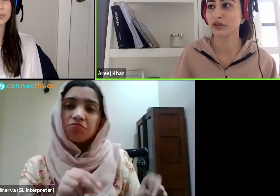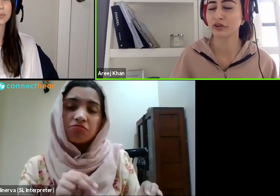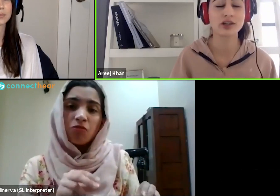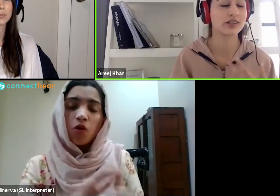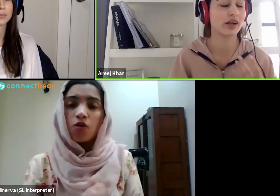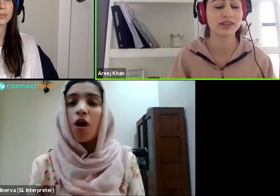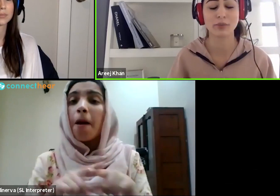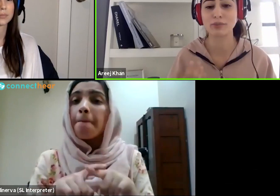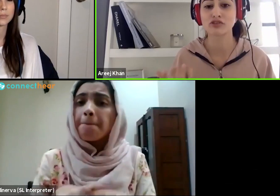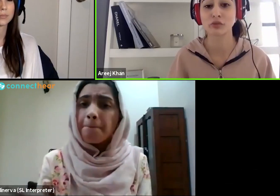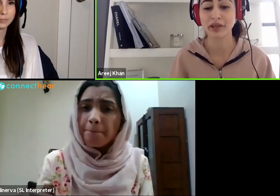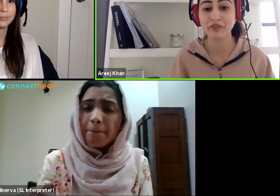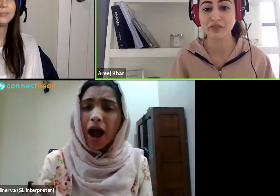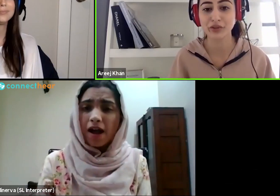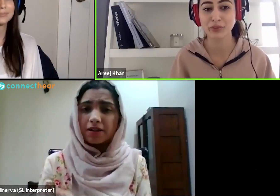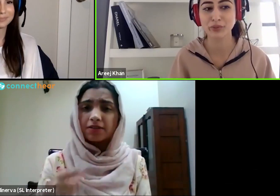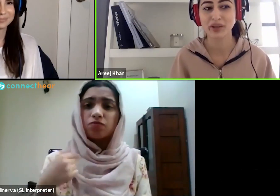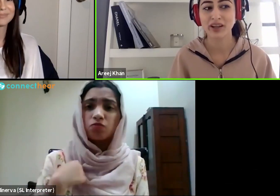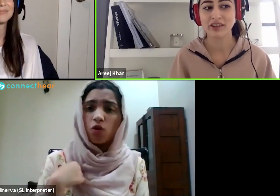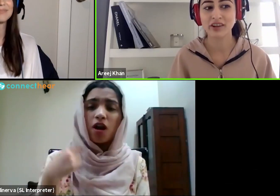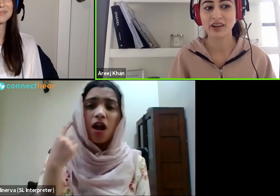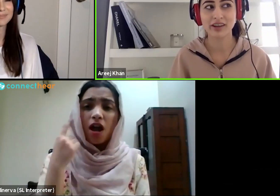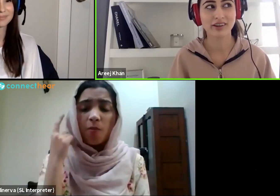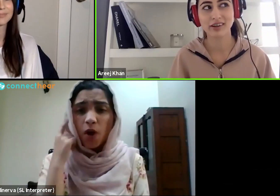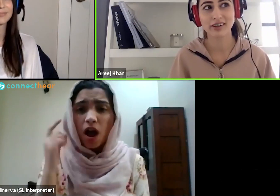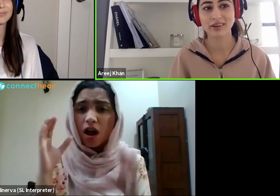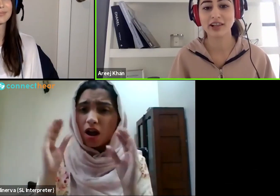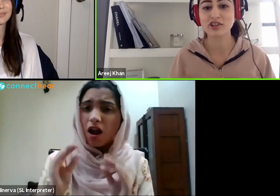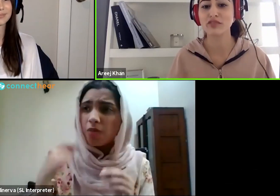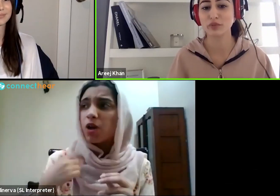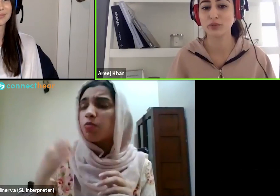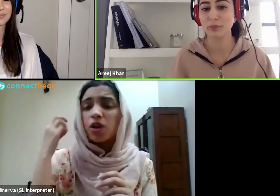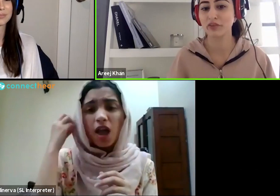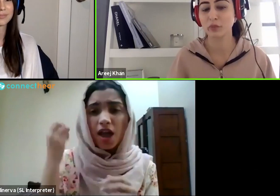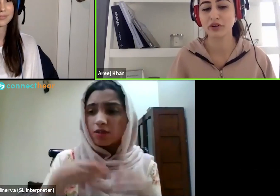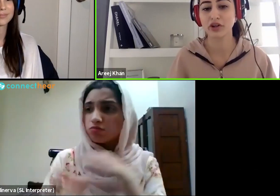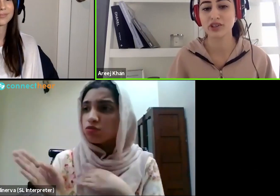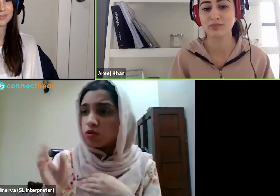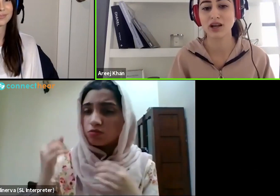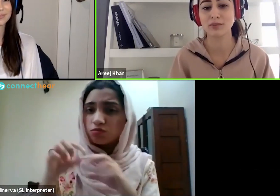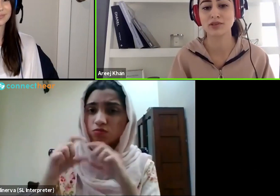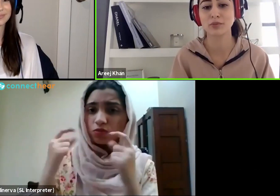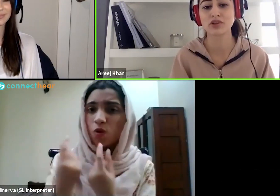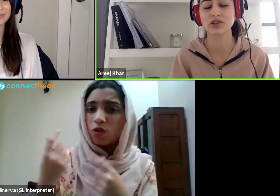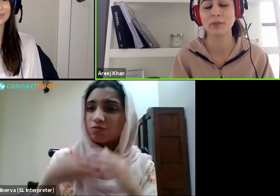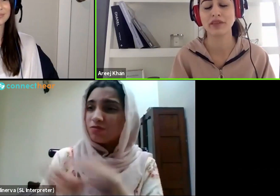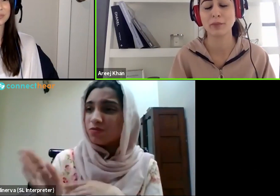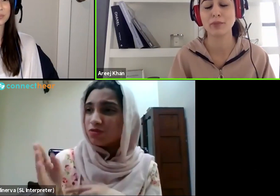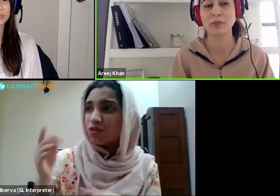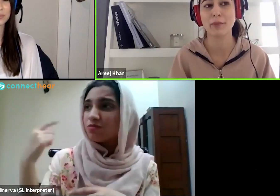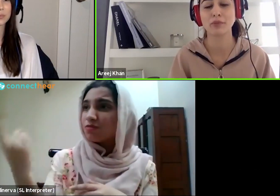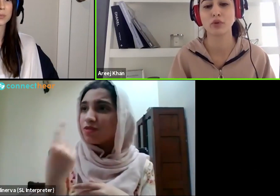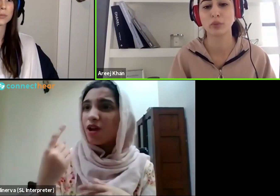hearing world and you're constantly asking people to repeat for you, they're like, they just give you a bit of a weird look sometimes, but most of the time I